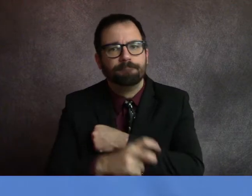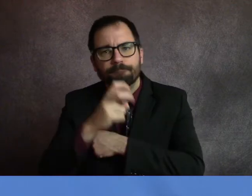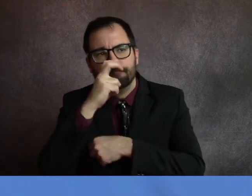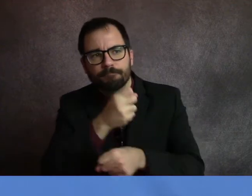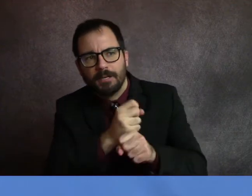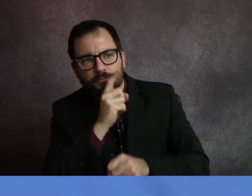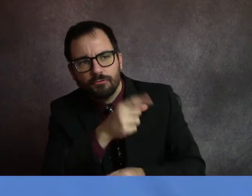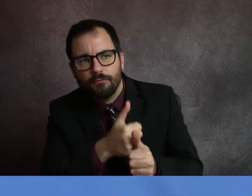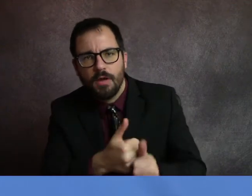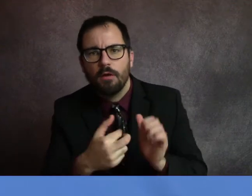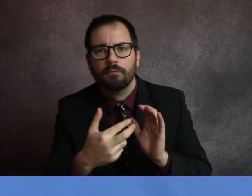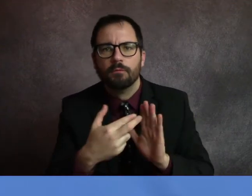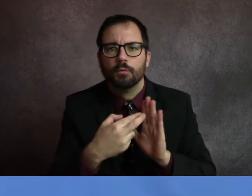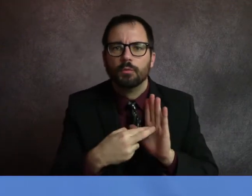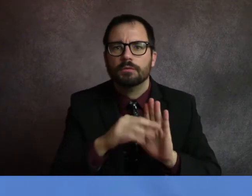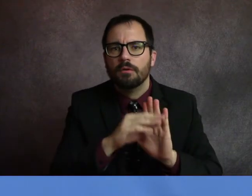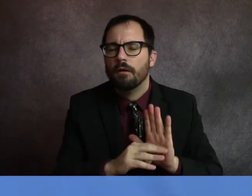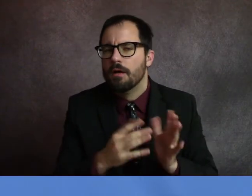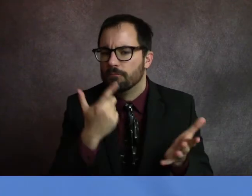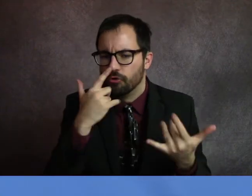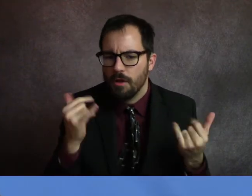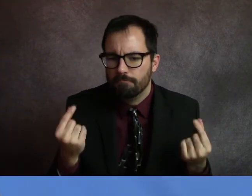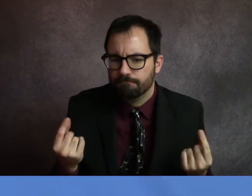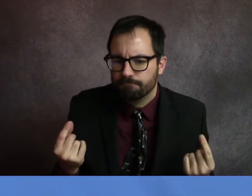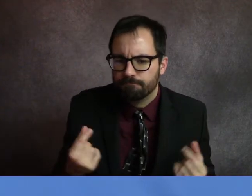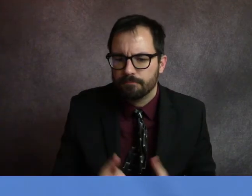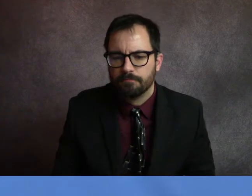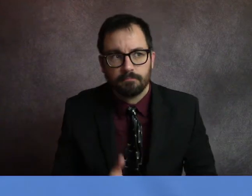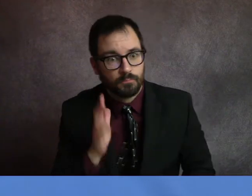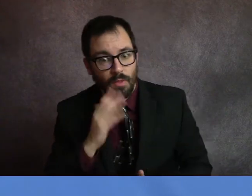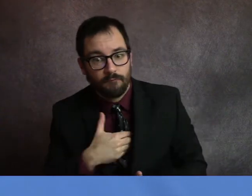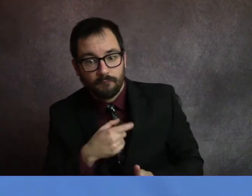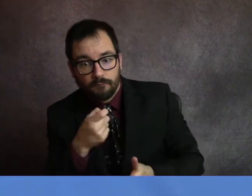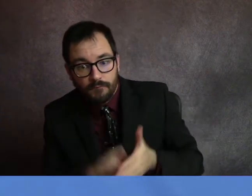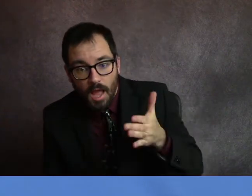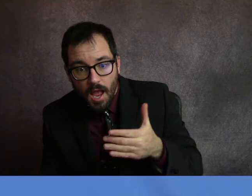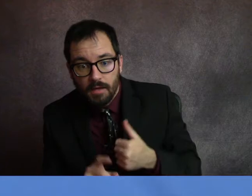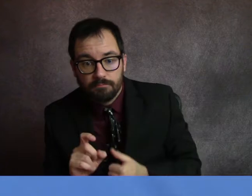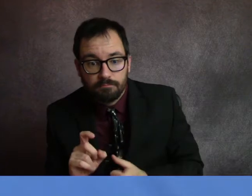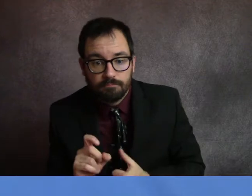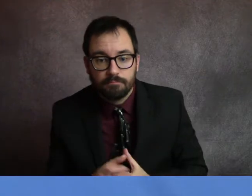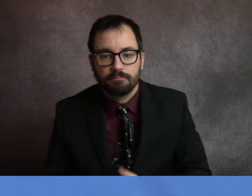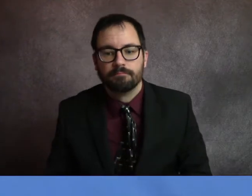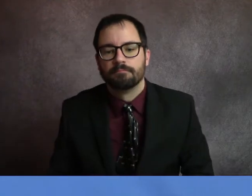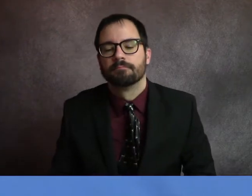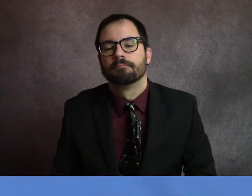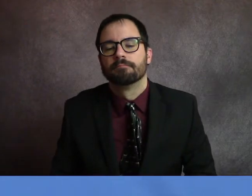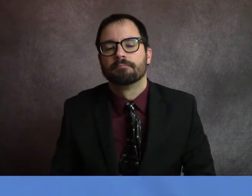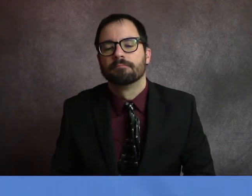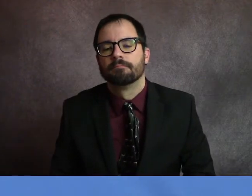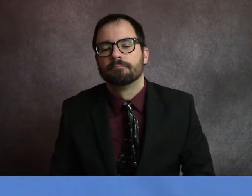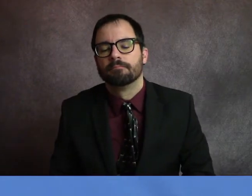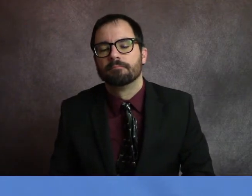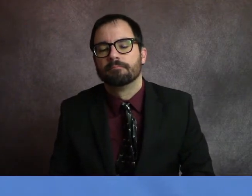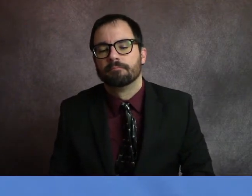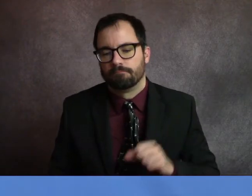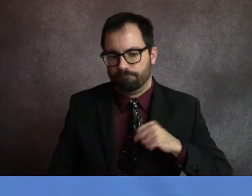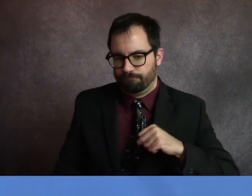Are there going to be fines, violations? And second question, why keep indoor dining but shut down places like